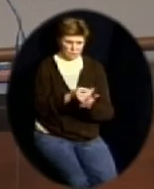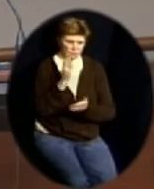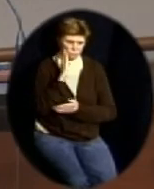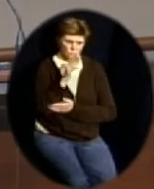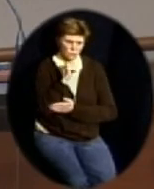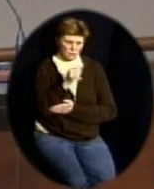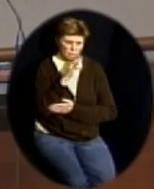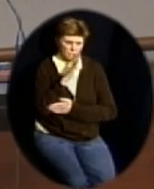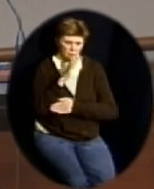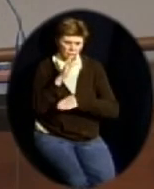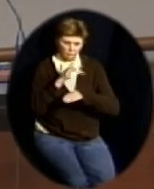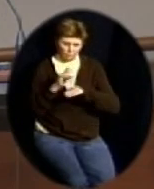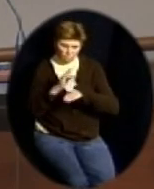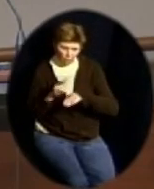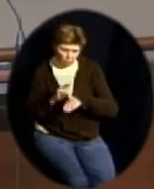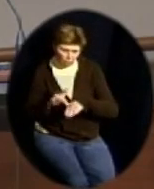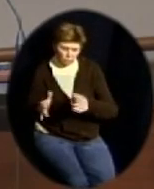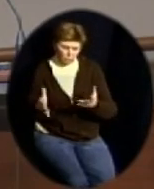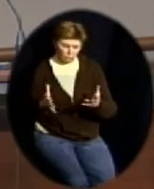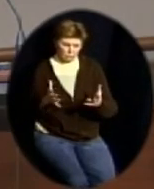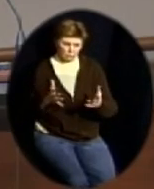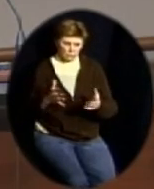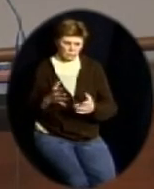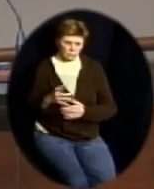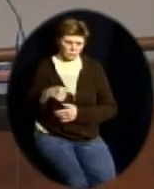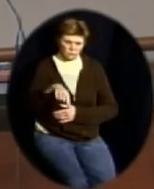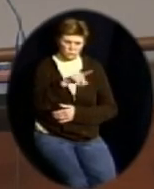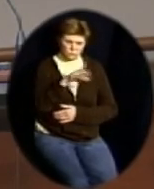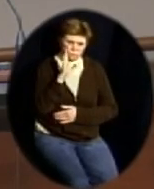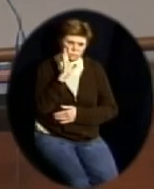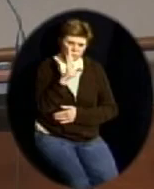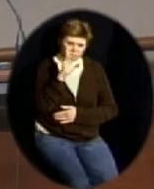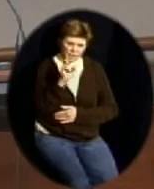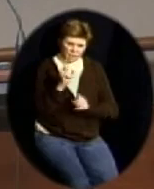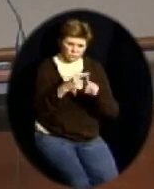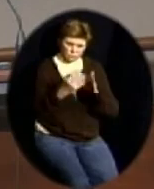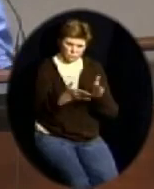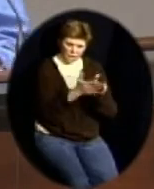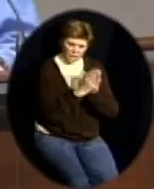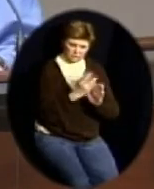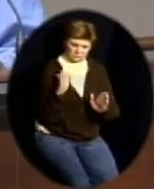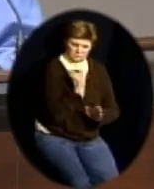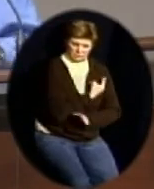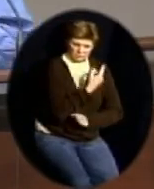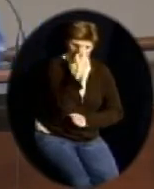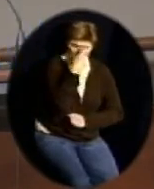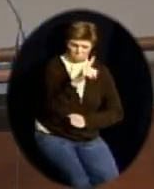misleading and really without precedence. So that's my 10 cents. Thank you, Mr. Drogi.